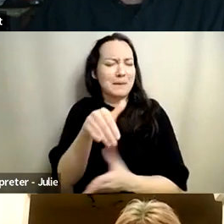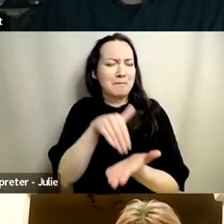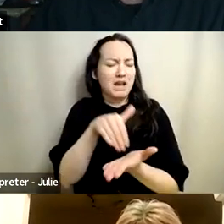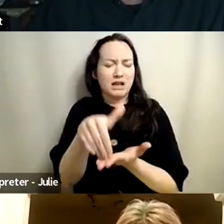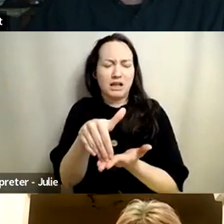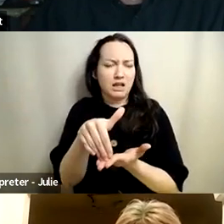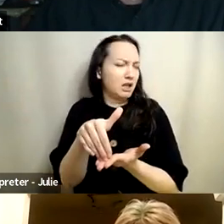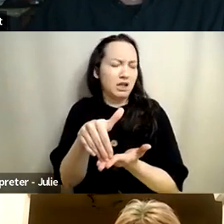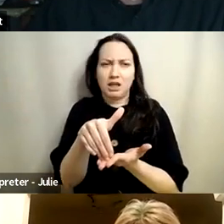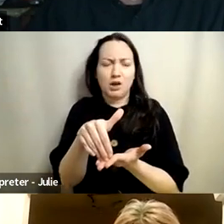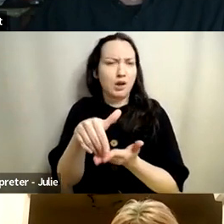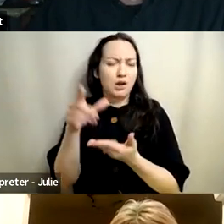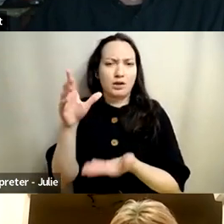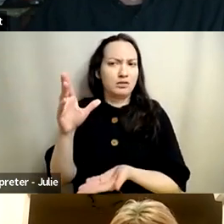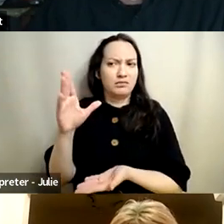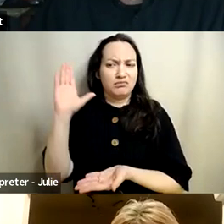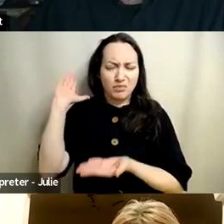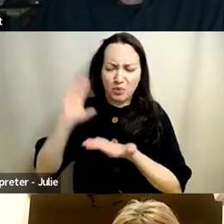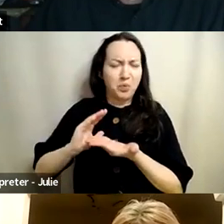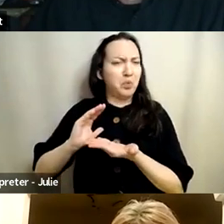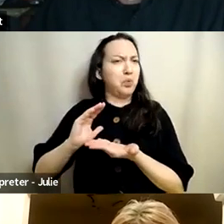I think 10 million is way too small.